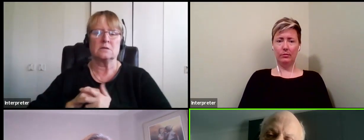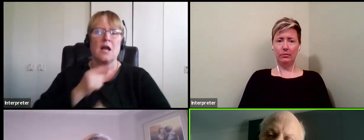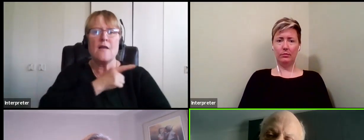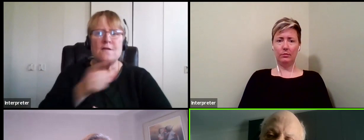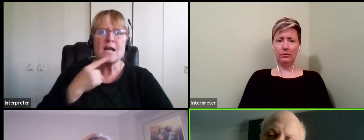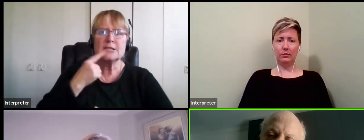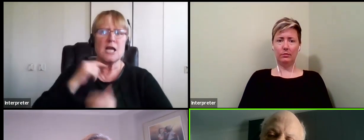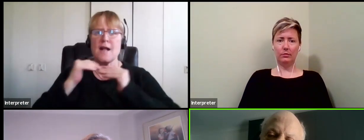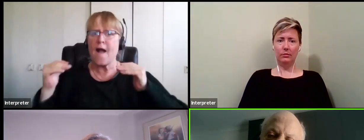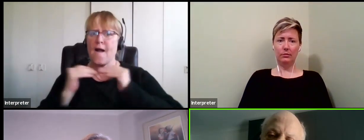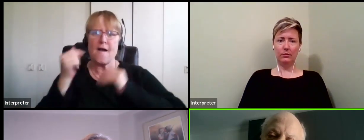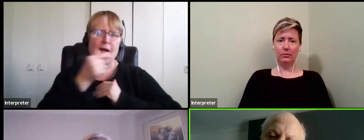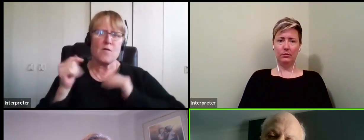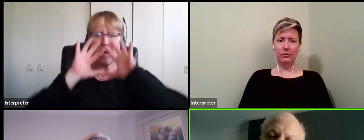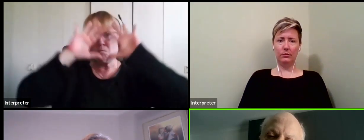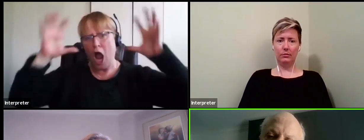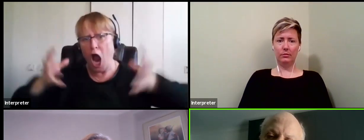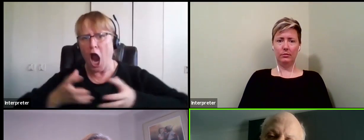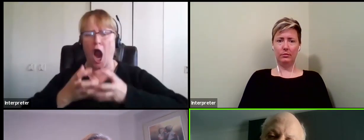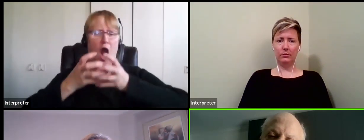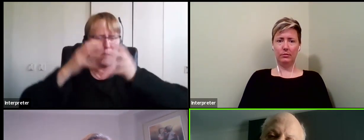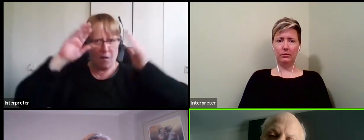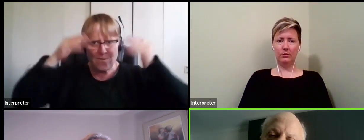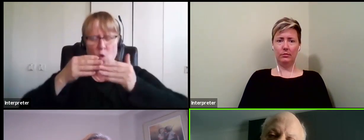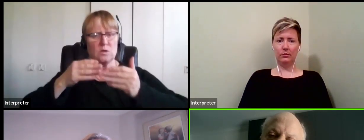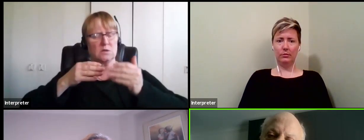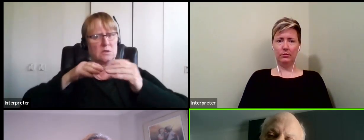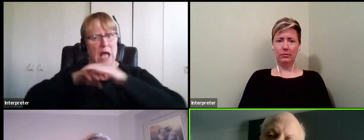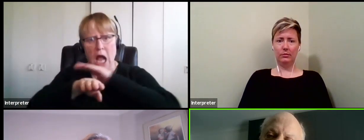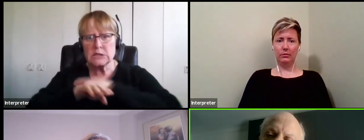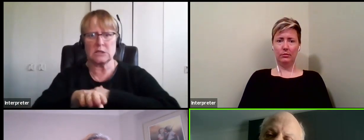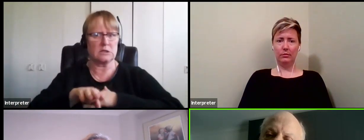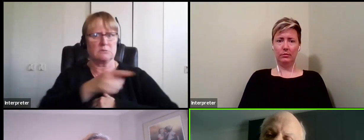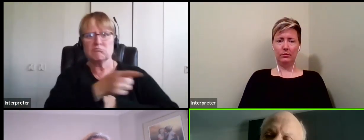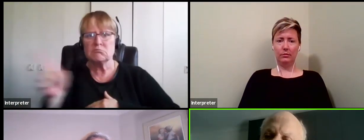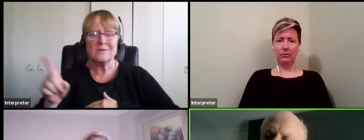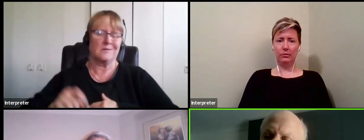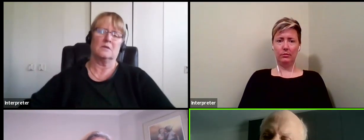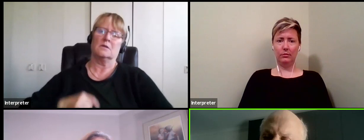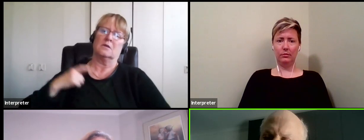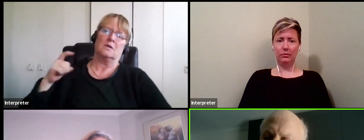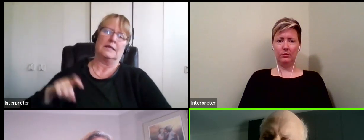government approach on accessibility for people with disabilities. We need that happening here. This